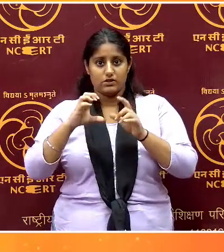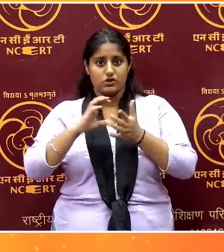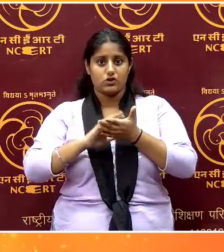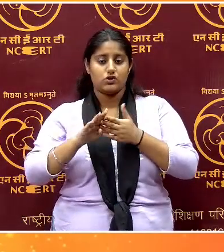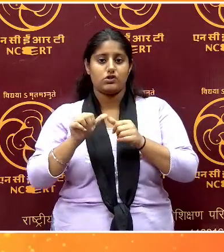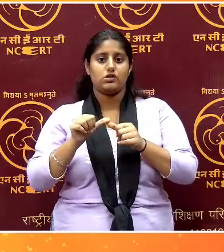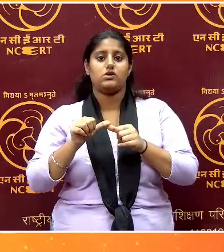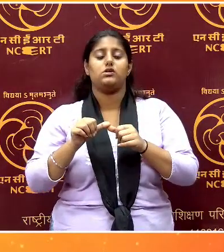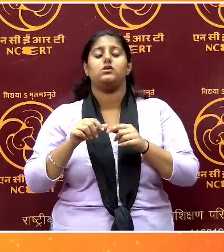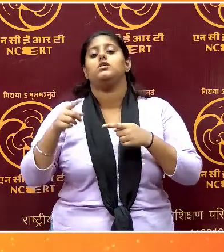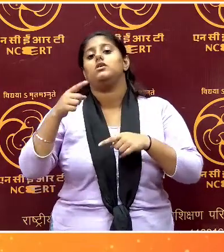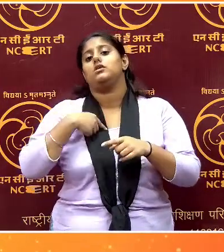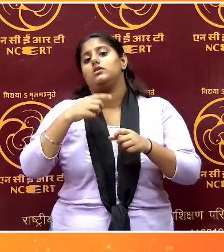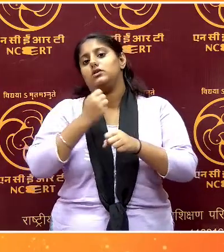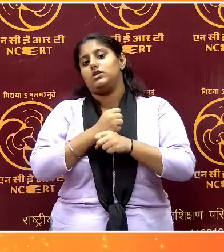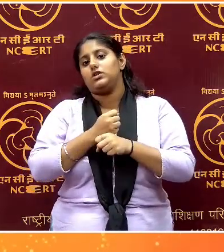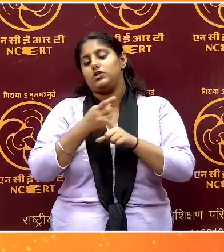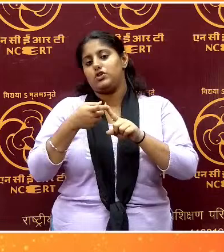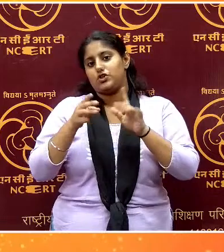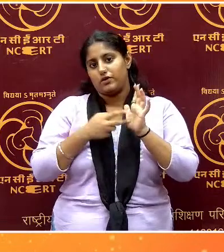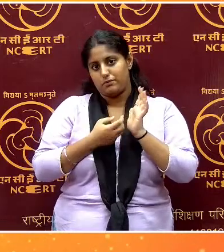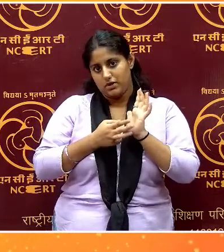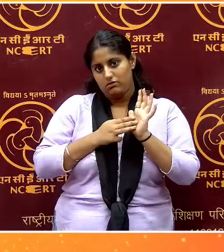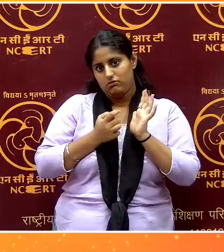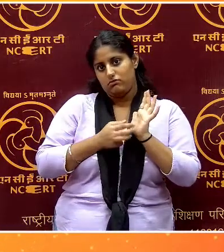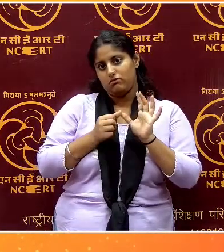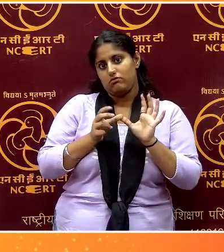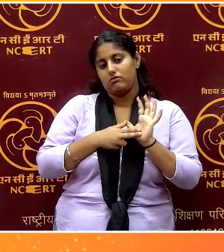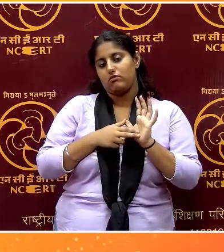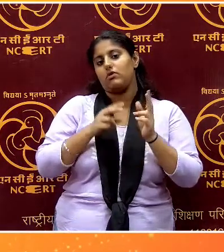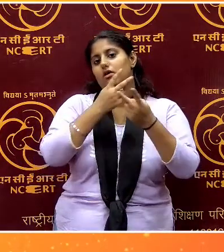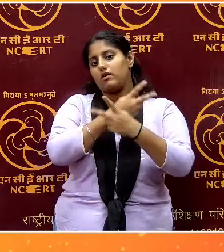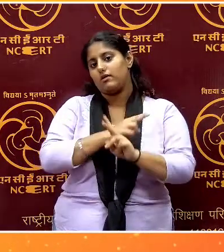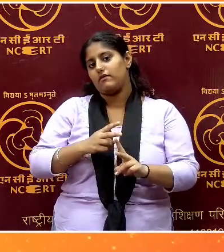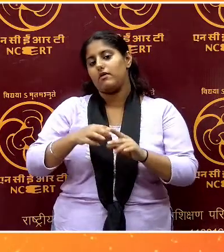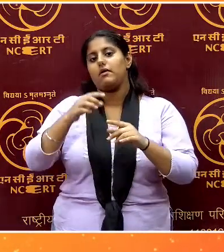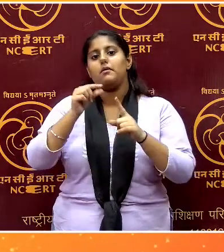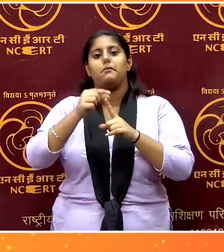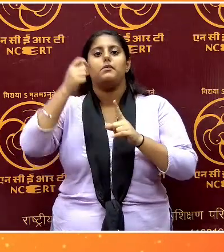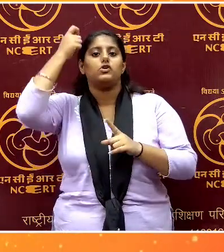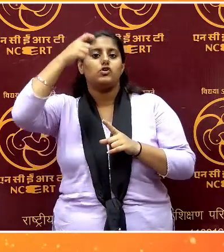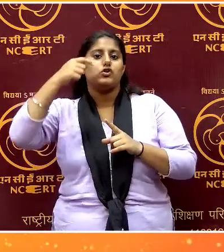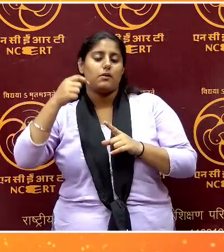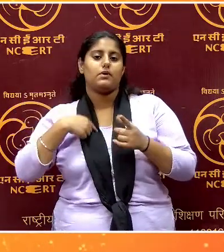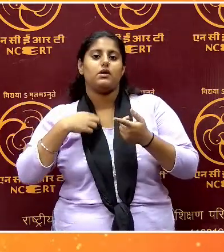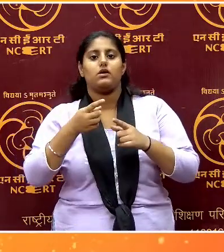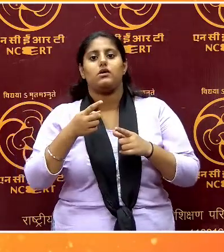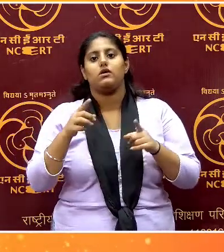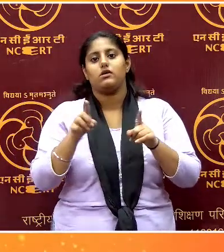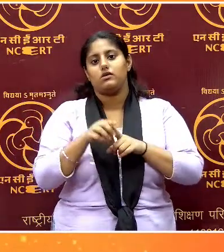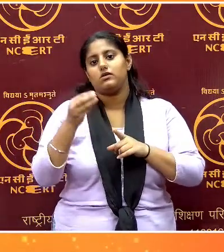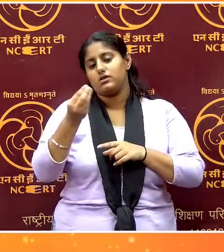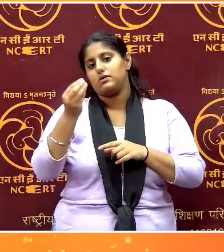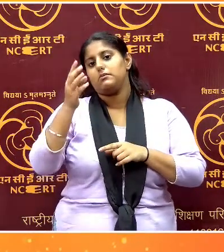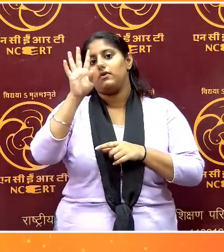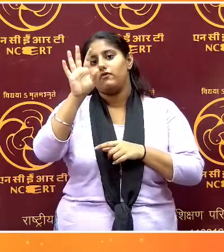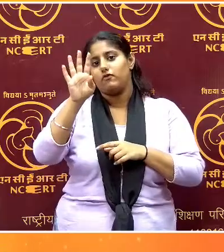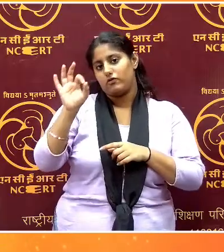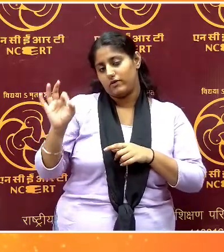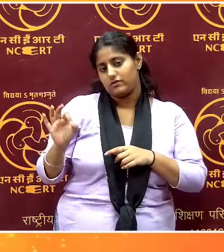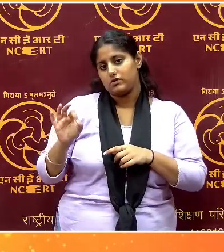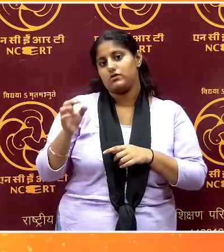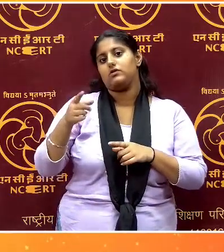and Punjabi. And number of students mentioned against them are Sanskrit is 300, French 450,